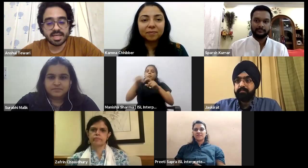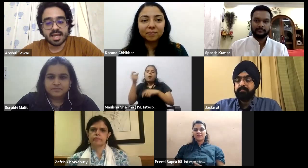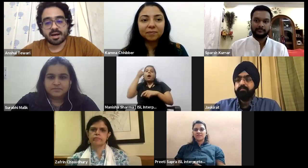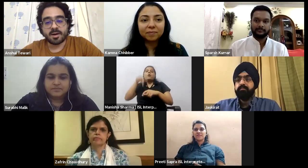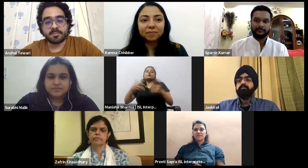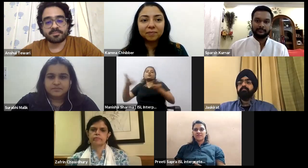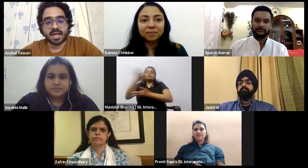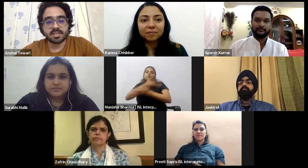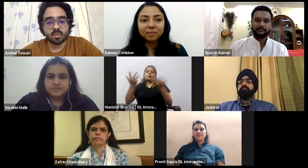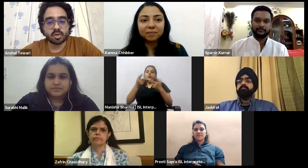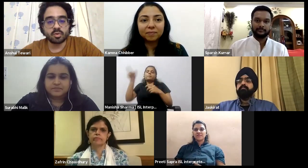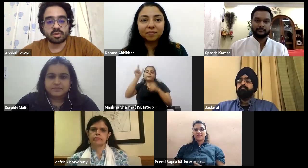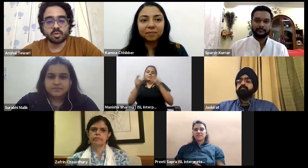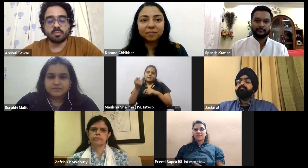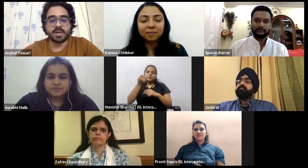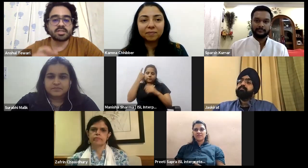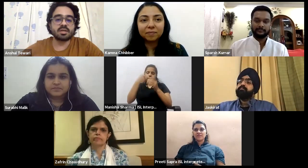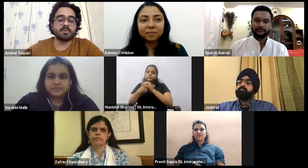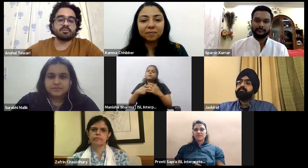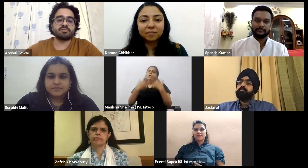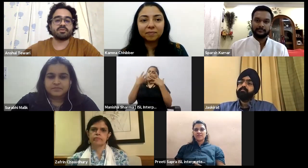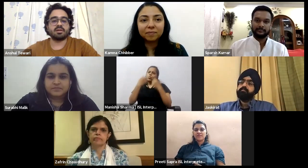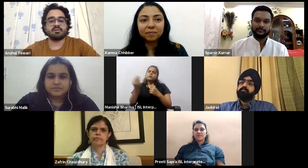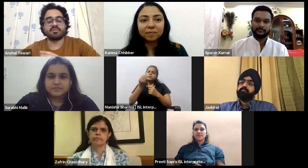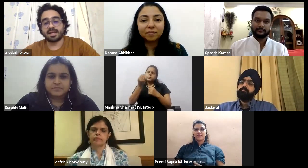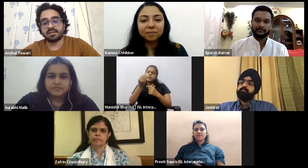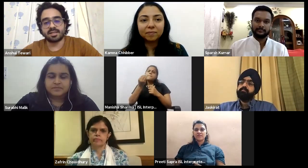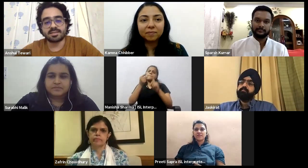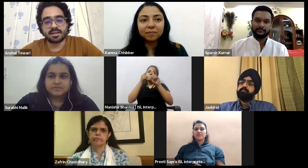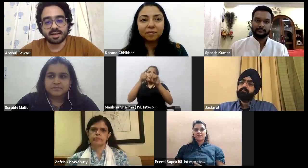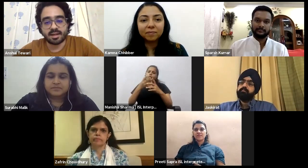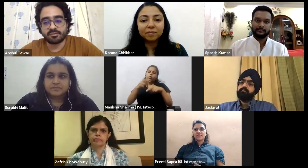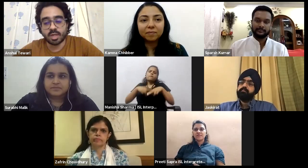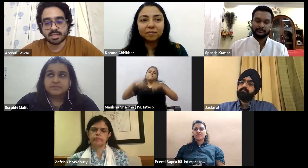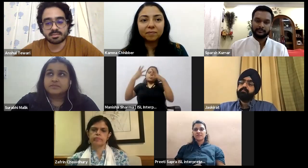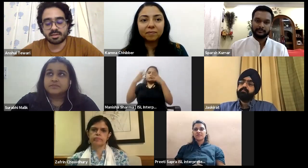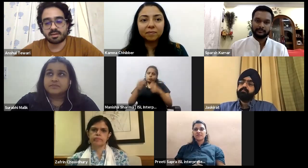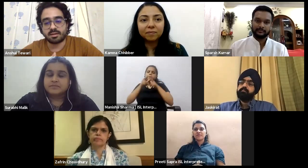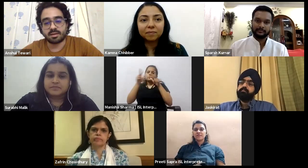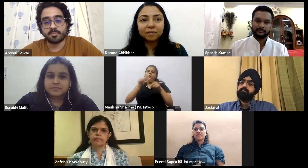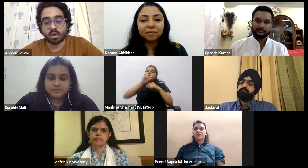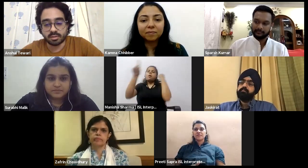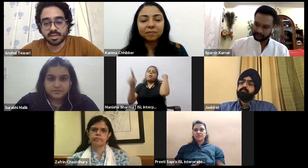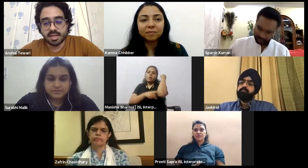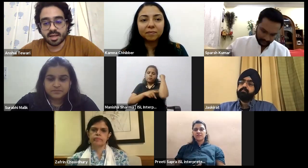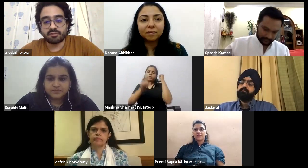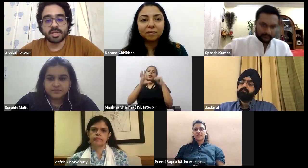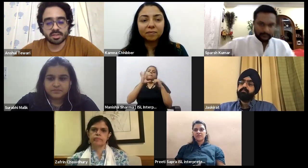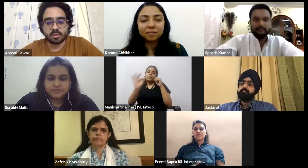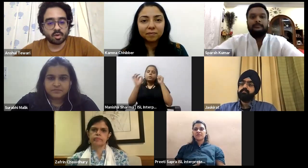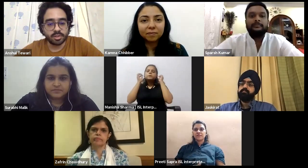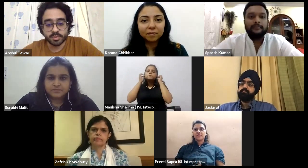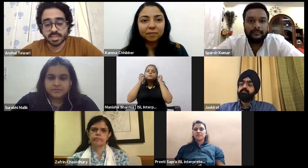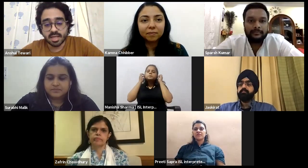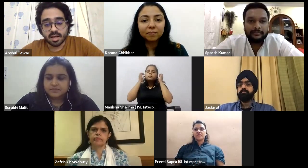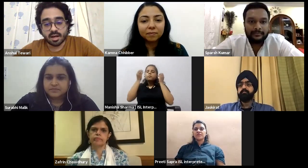today. I just want to mention a couple of final things and a few last important information that you